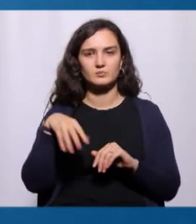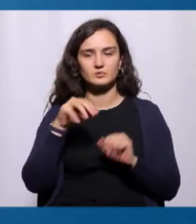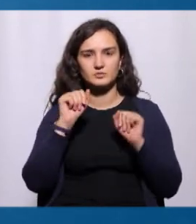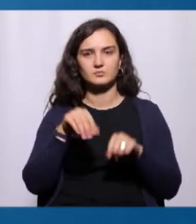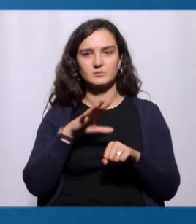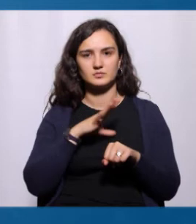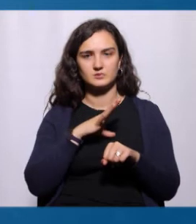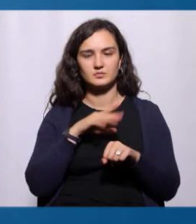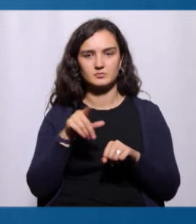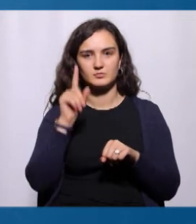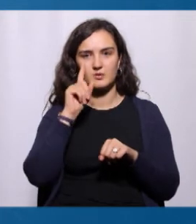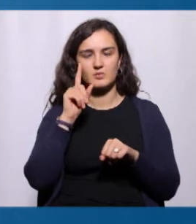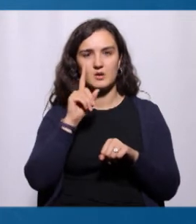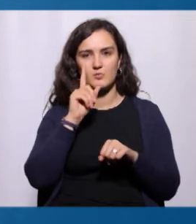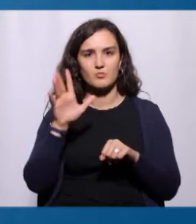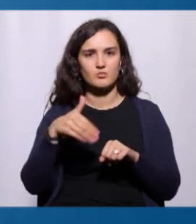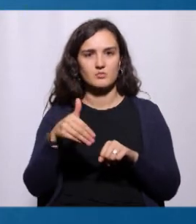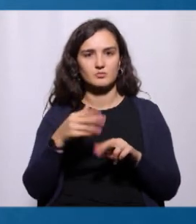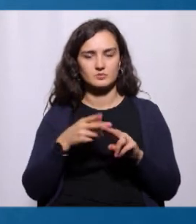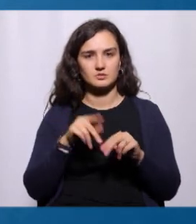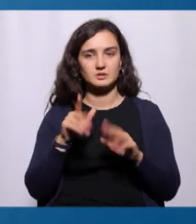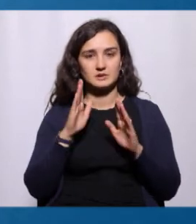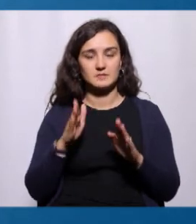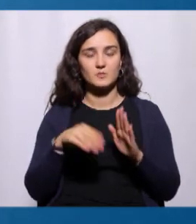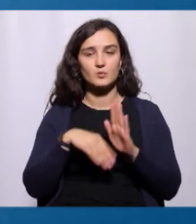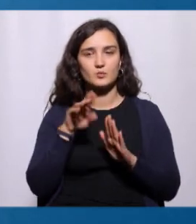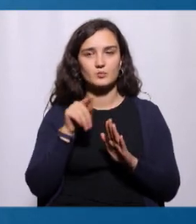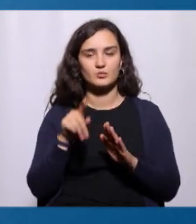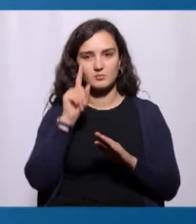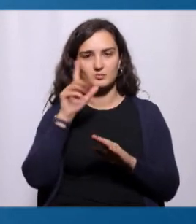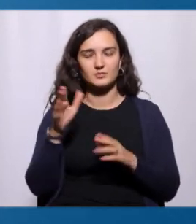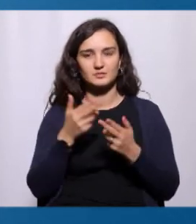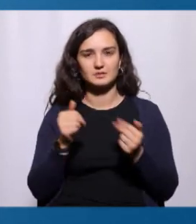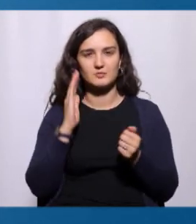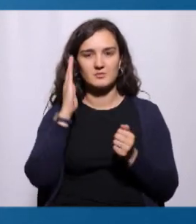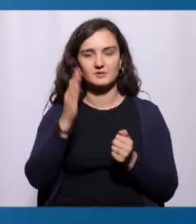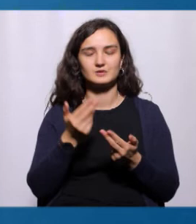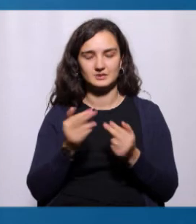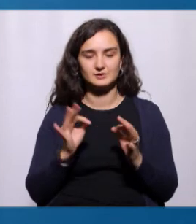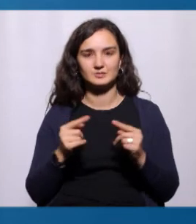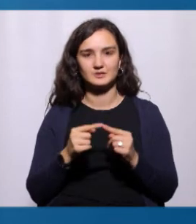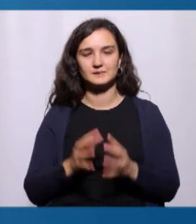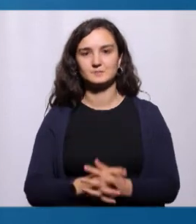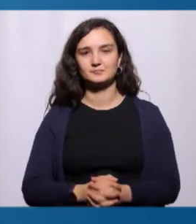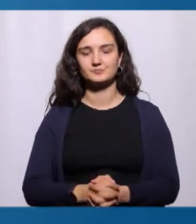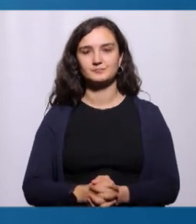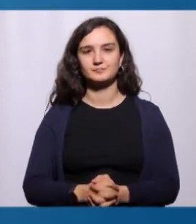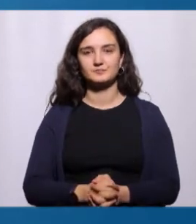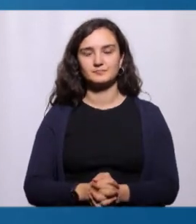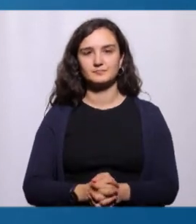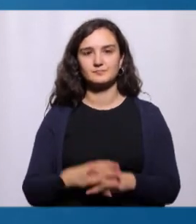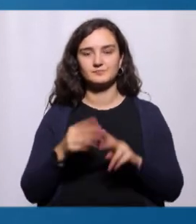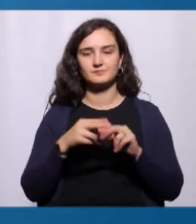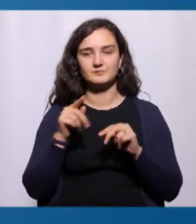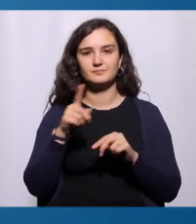become less popular. It will probably become more popular in the future. Exactly, Ms. Sophie. So this